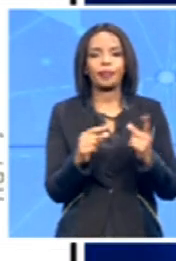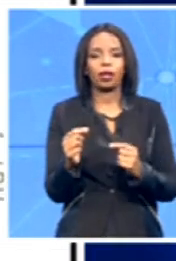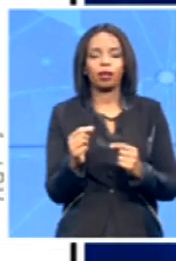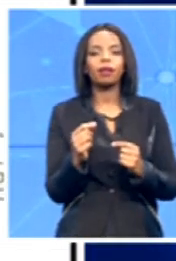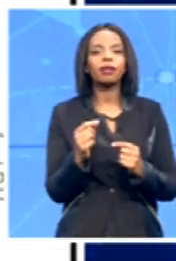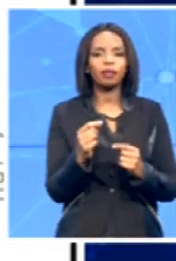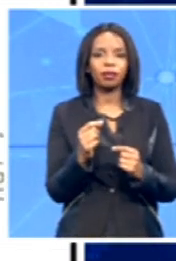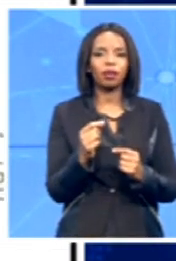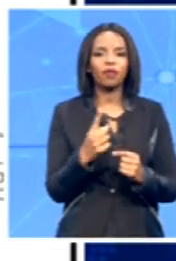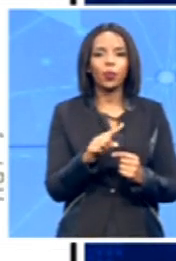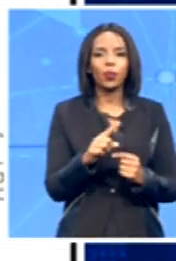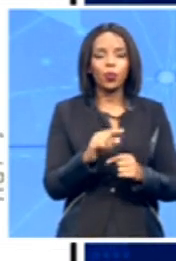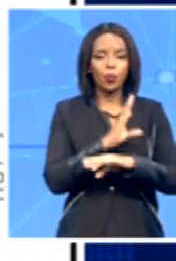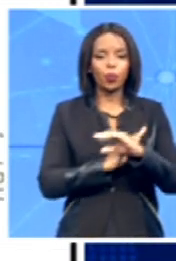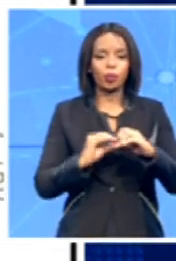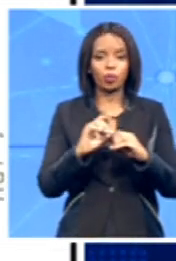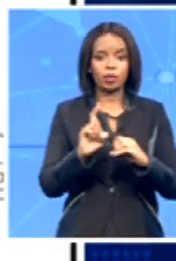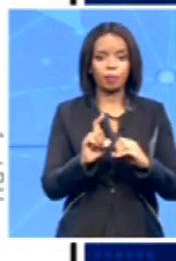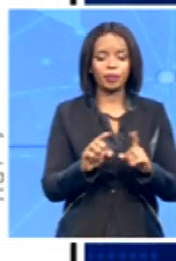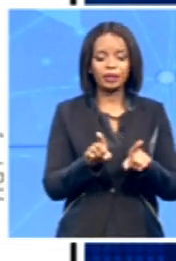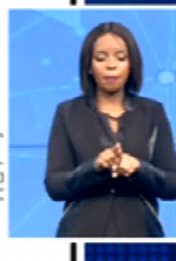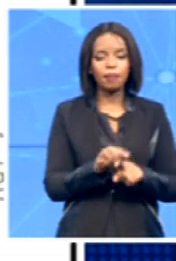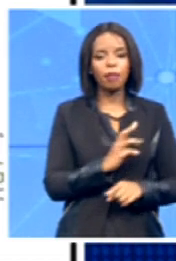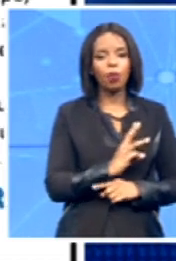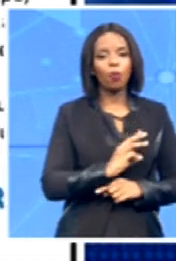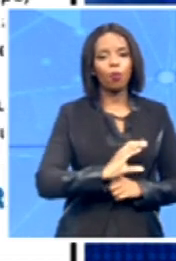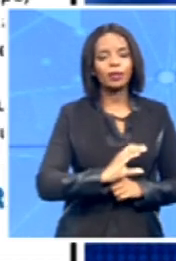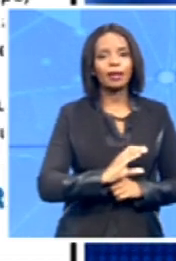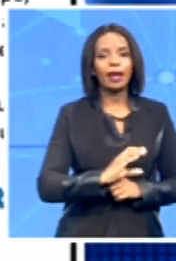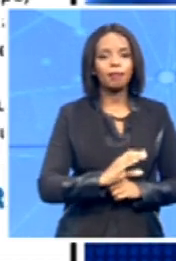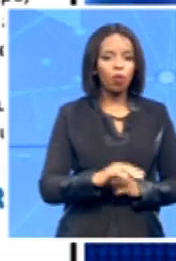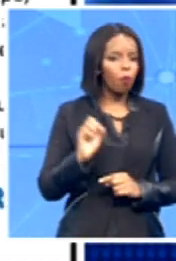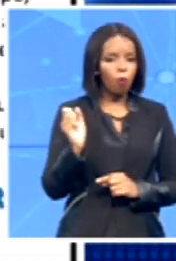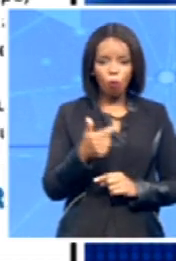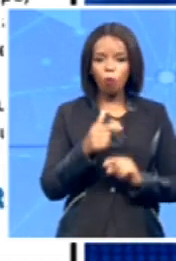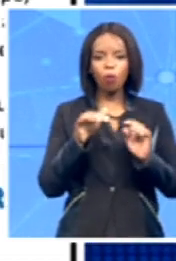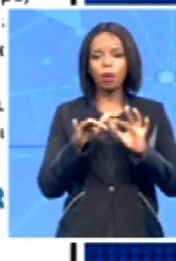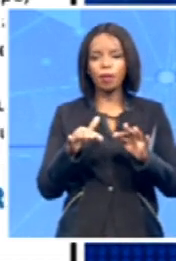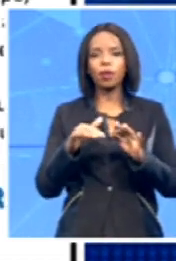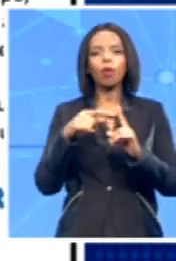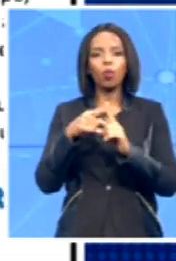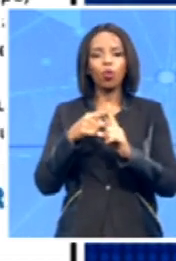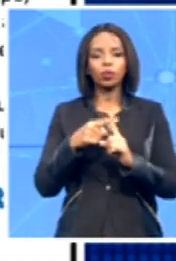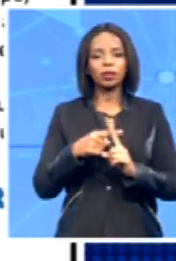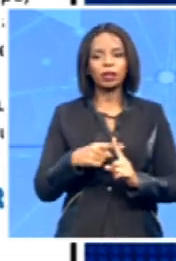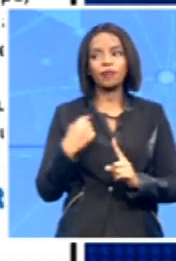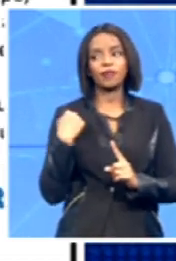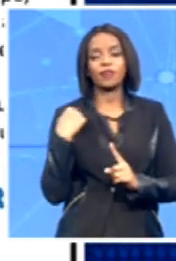Cape, also all the cases in December is due to Omicron. The MRC excess death, we